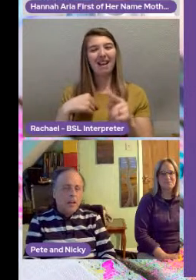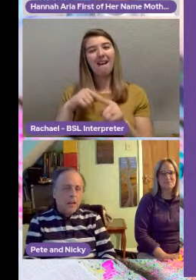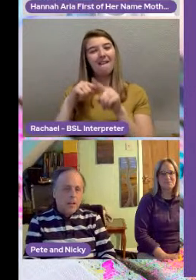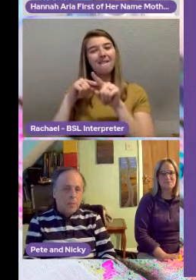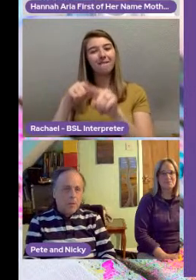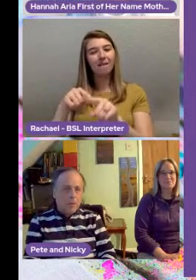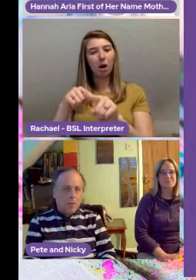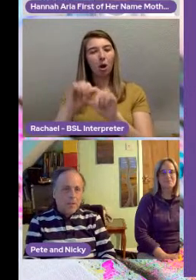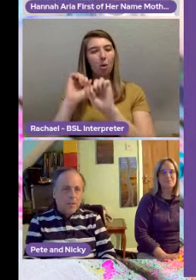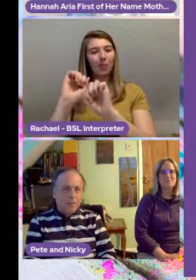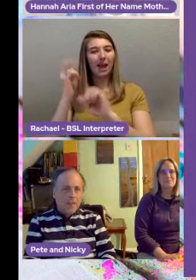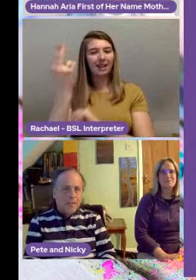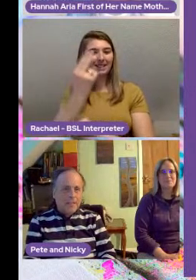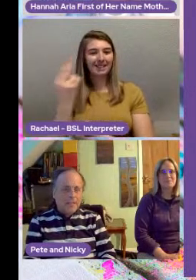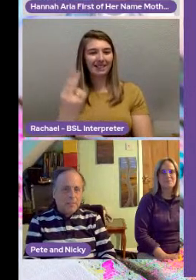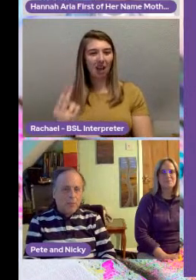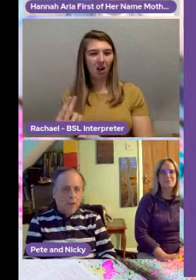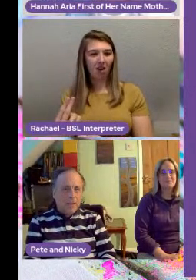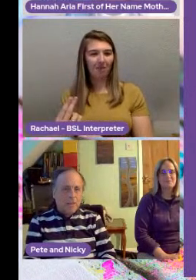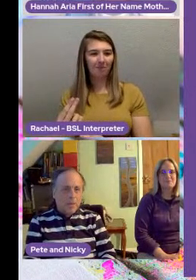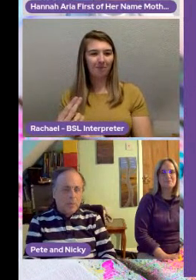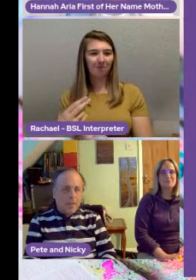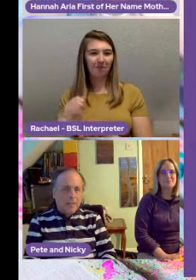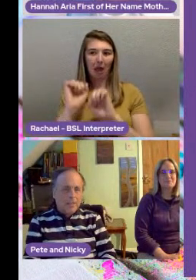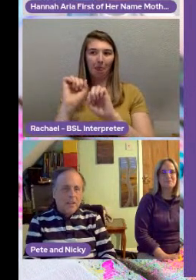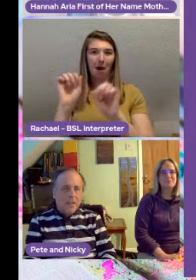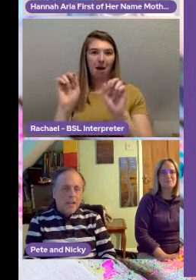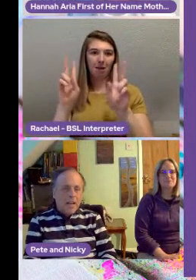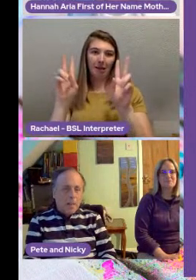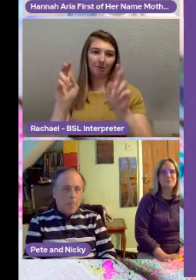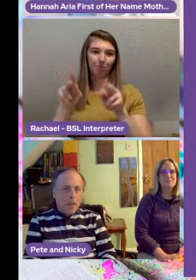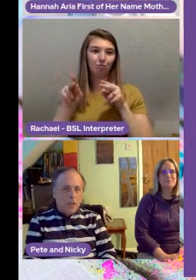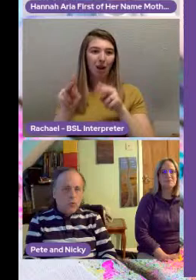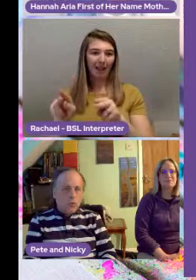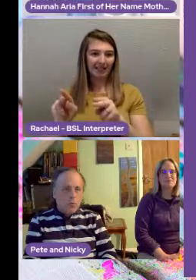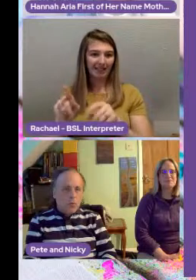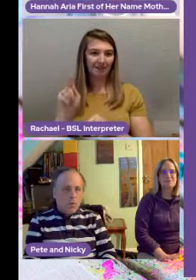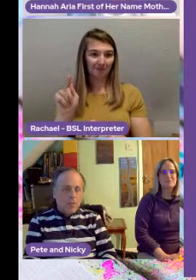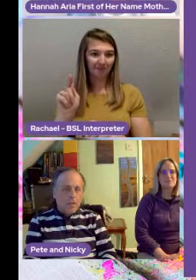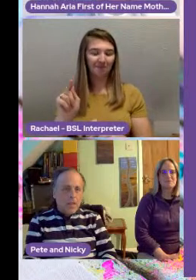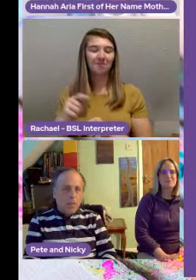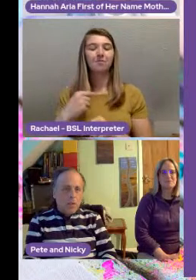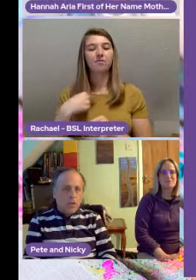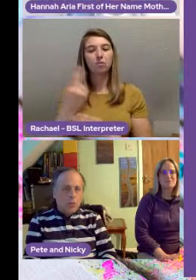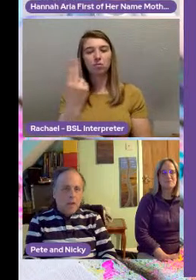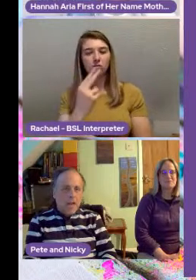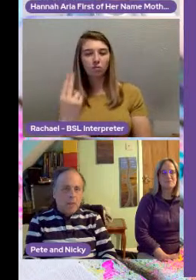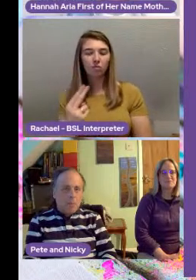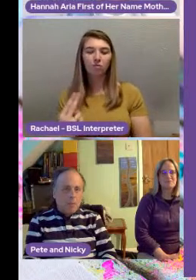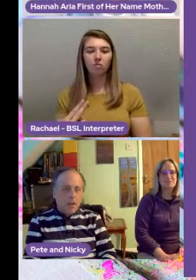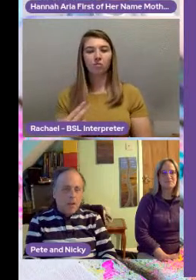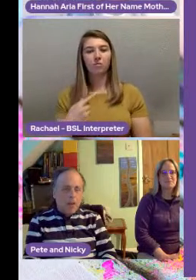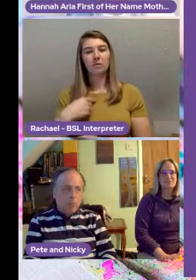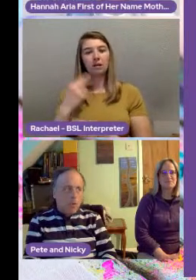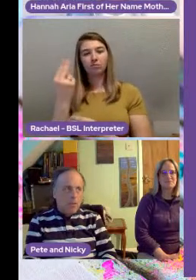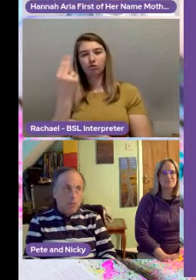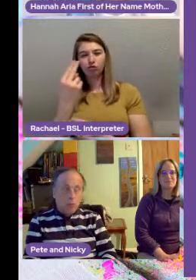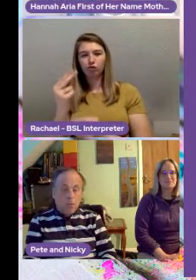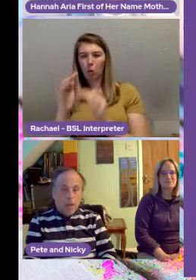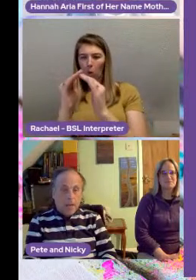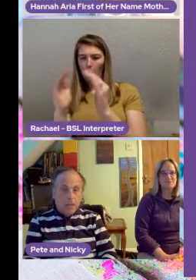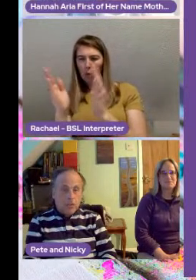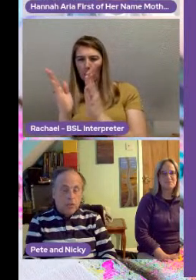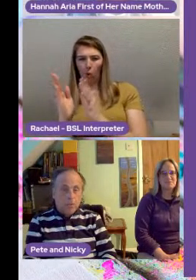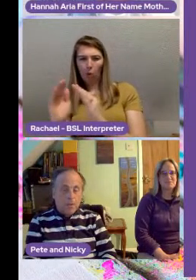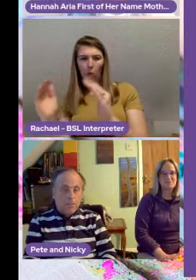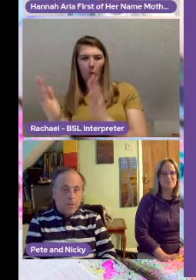design of that brand of baked beans. I drew the original label with